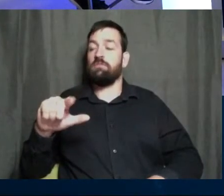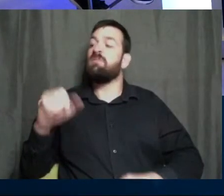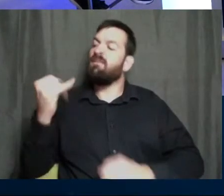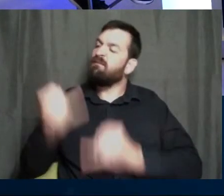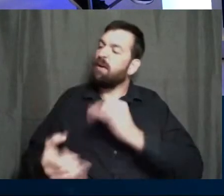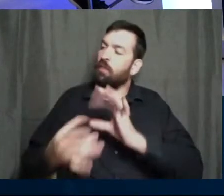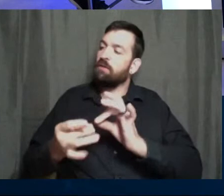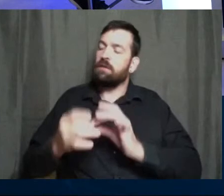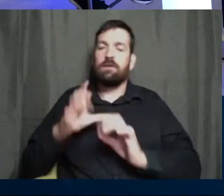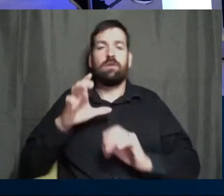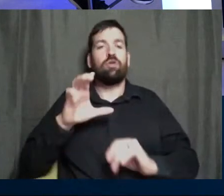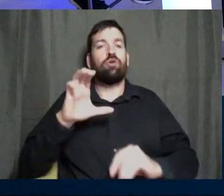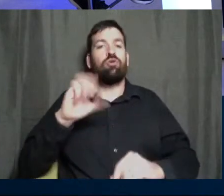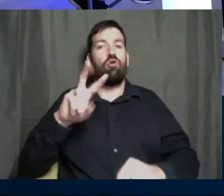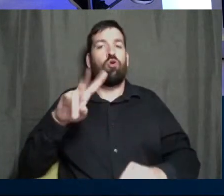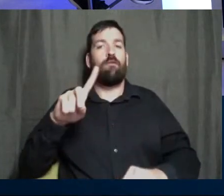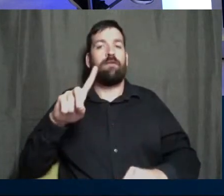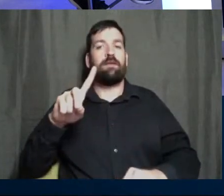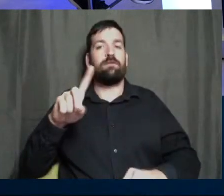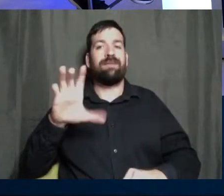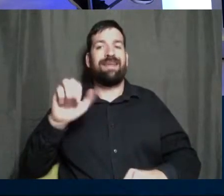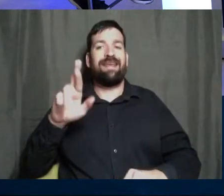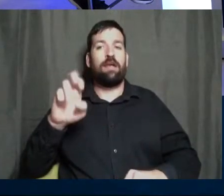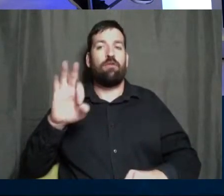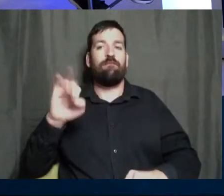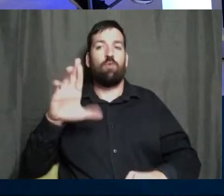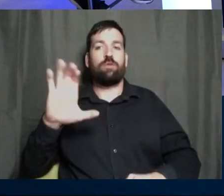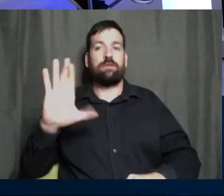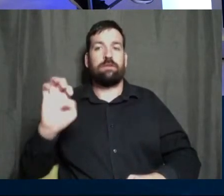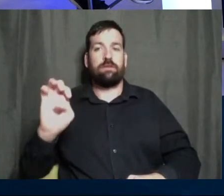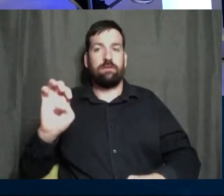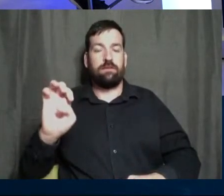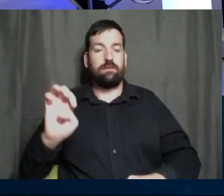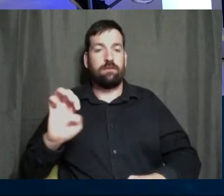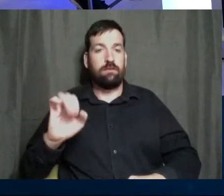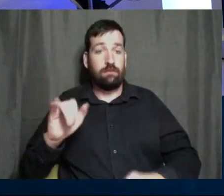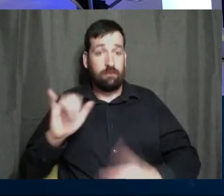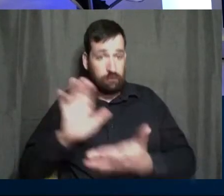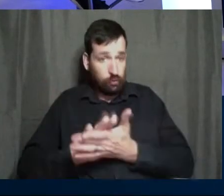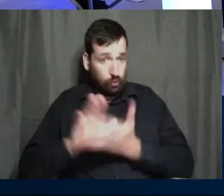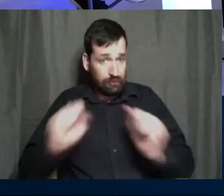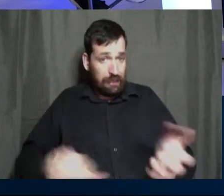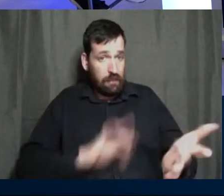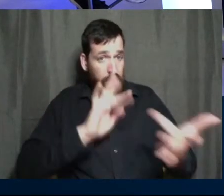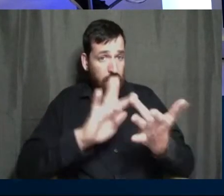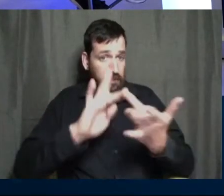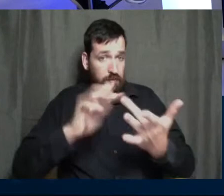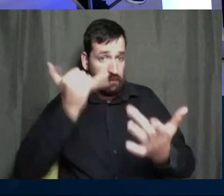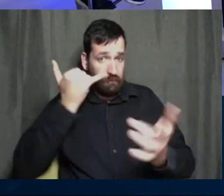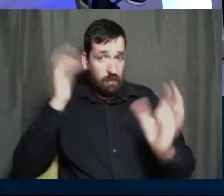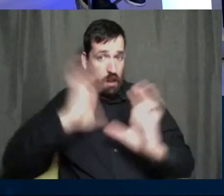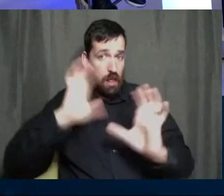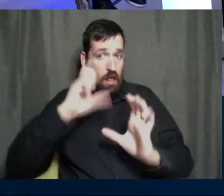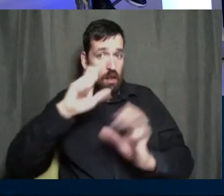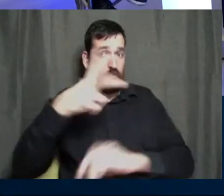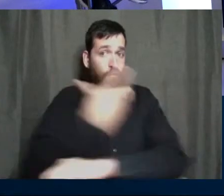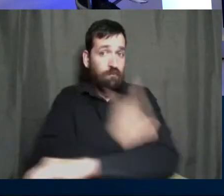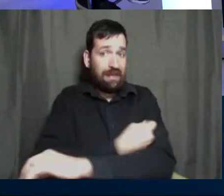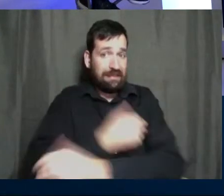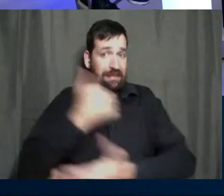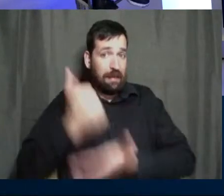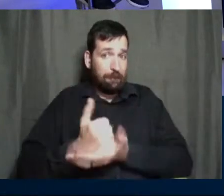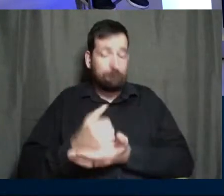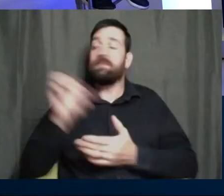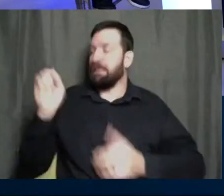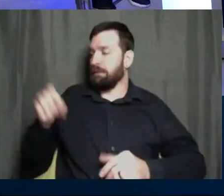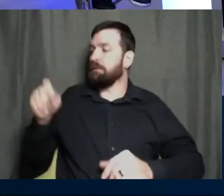Force, and if a school, can schools reach out to you if they're looking for vaccine help? Yes. People to administer those?